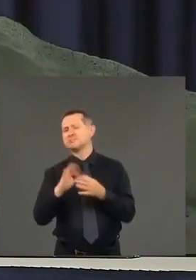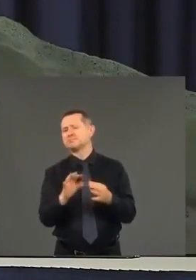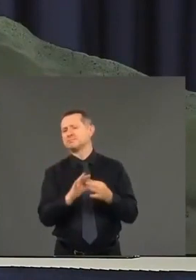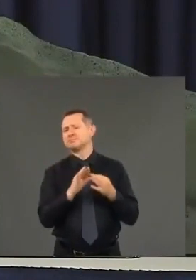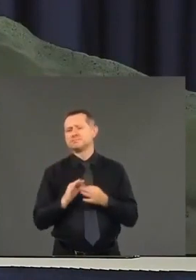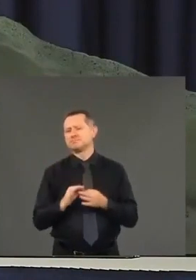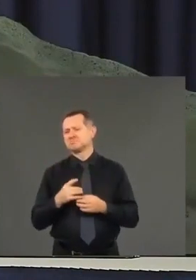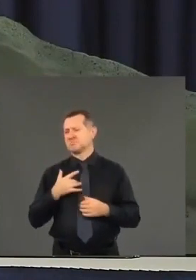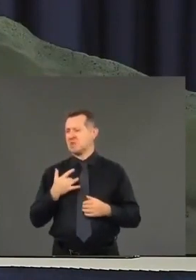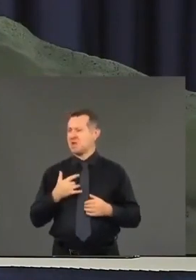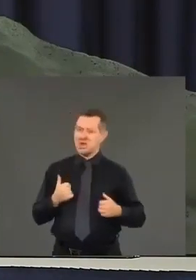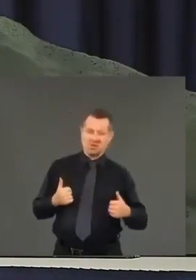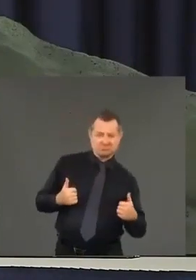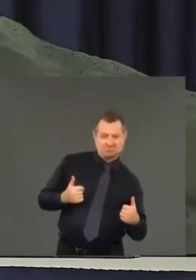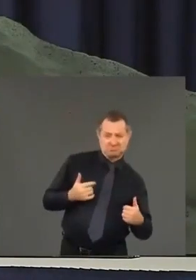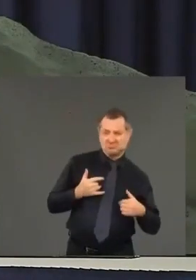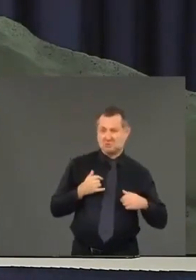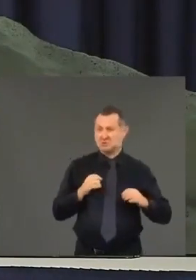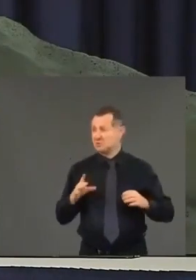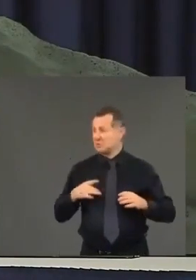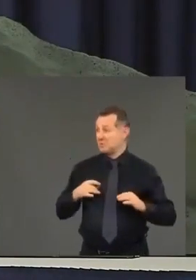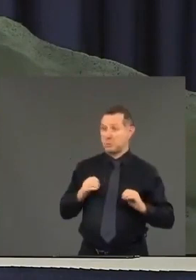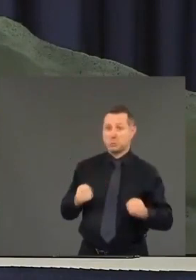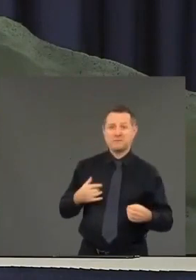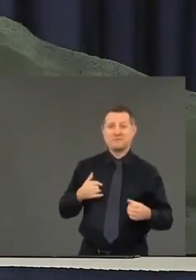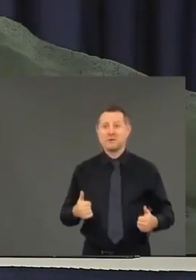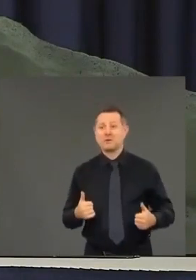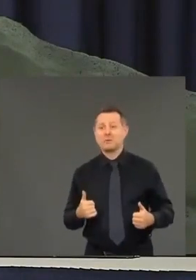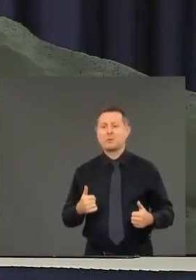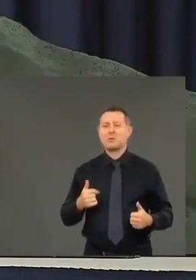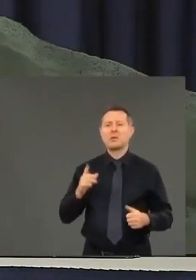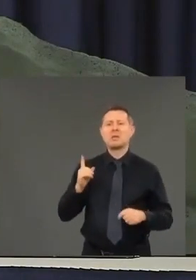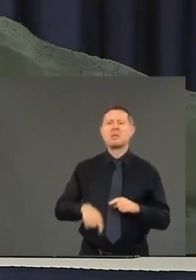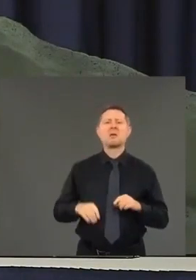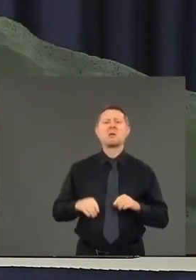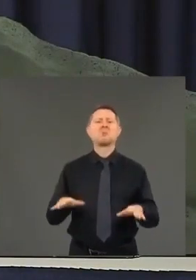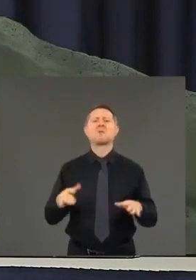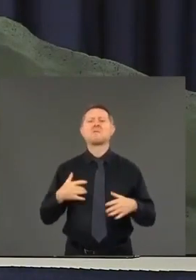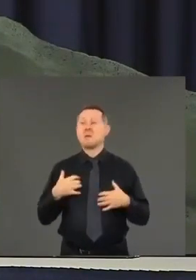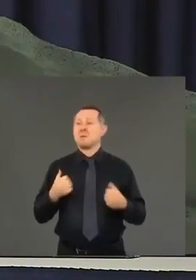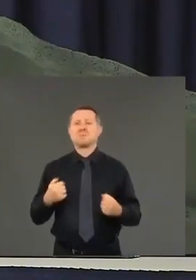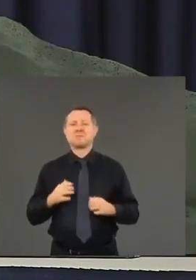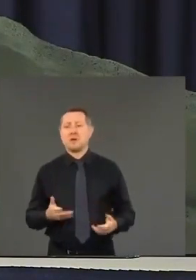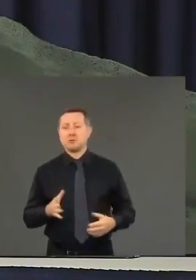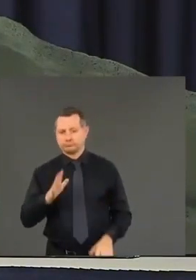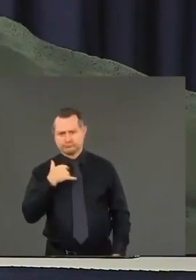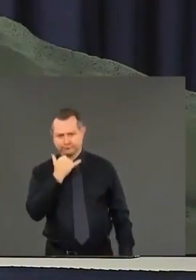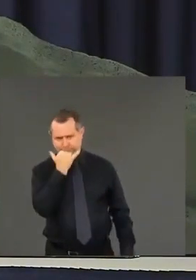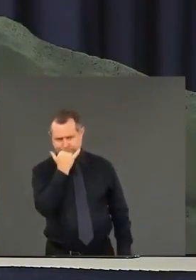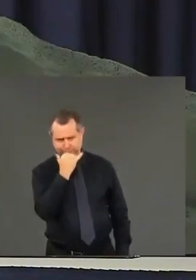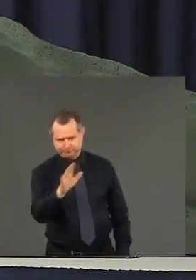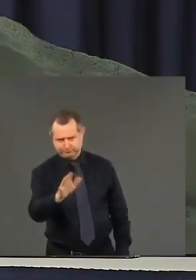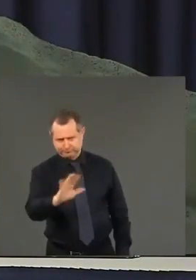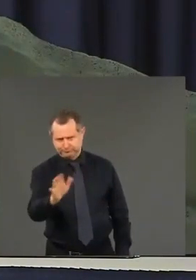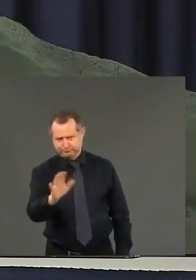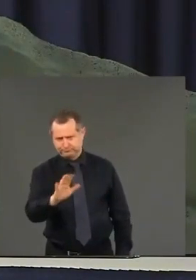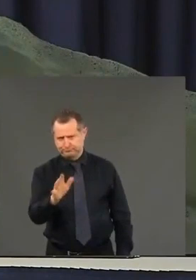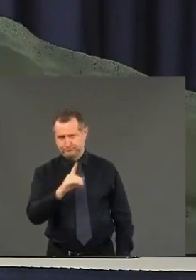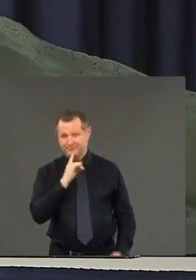that? We lived with that truth for a long time. Now they say, whoops, that was